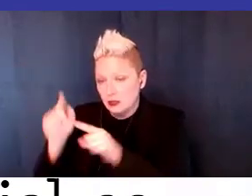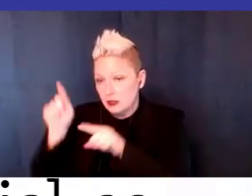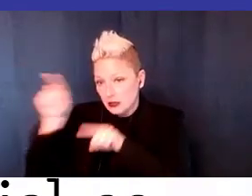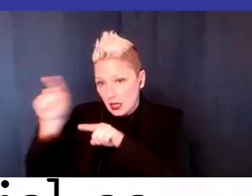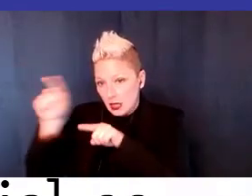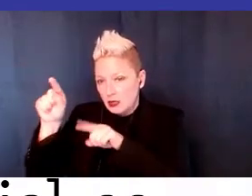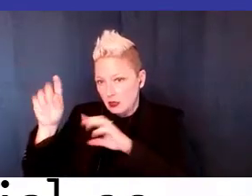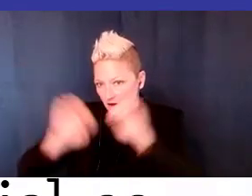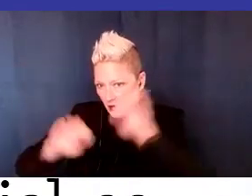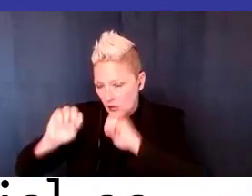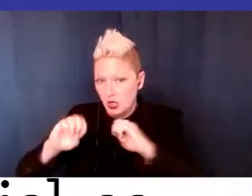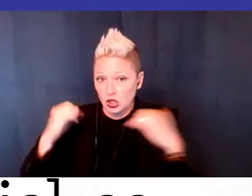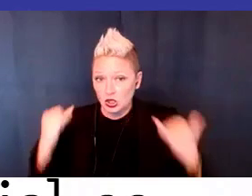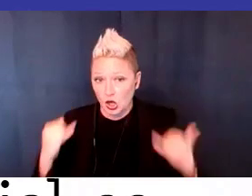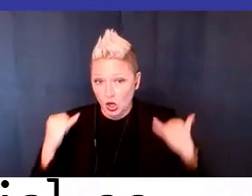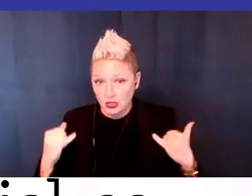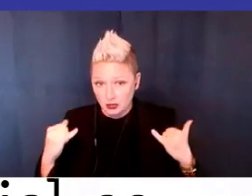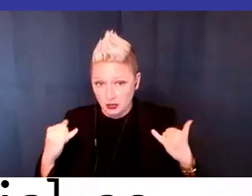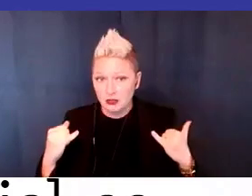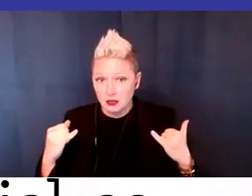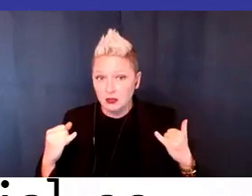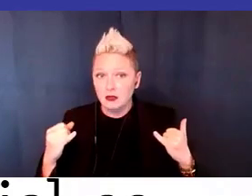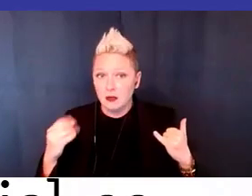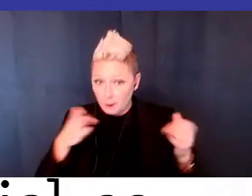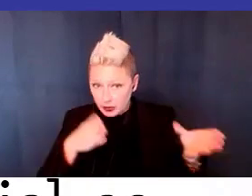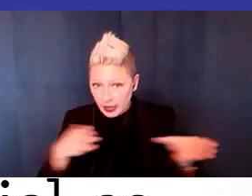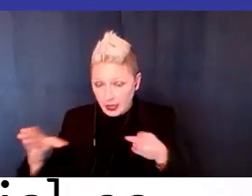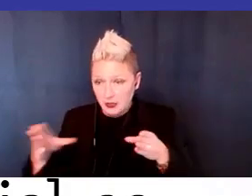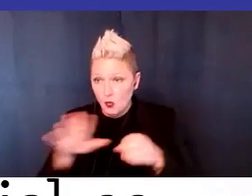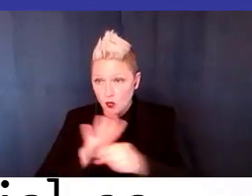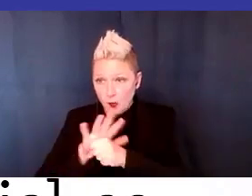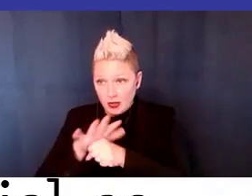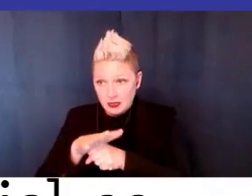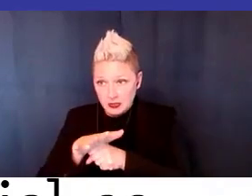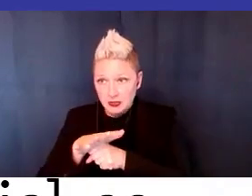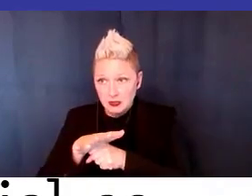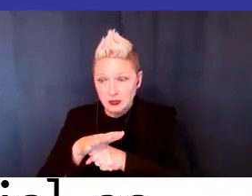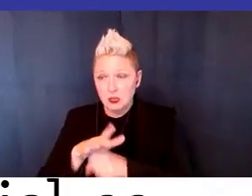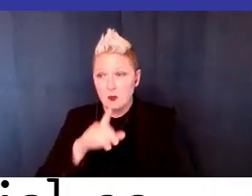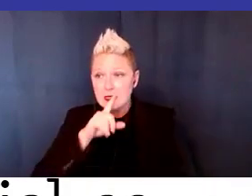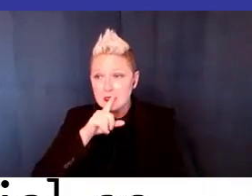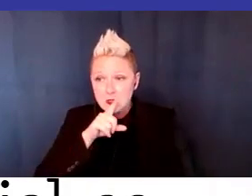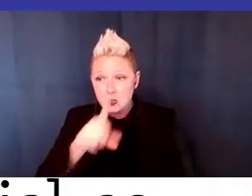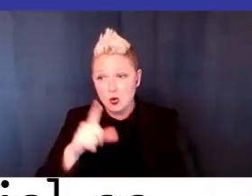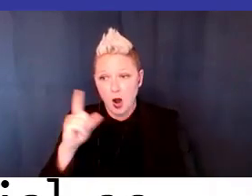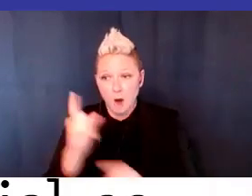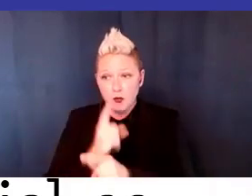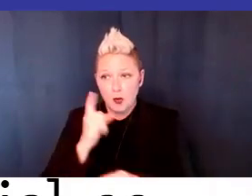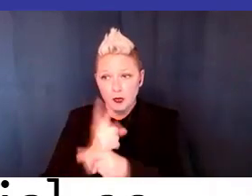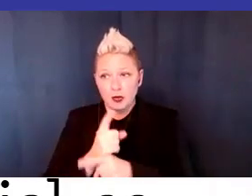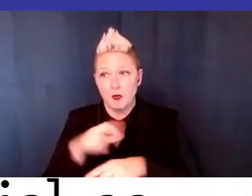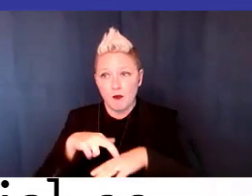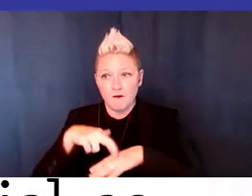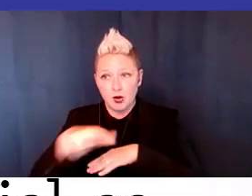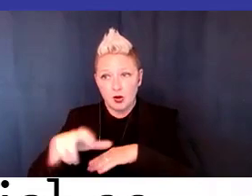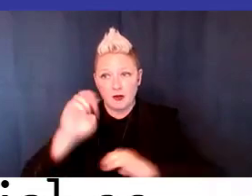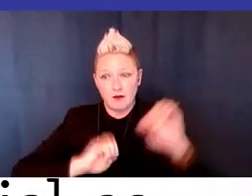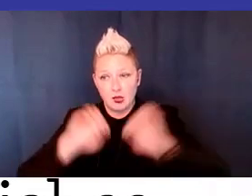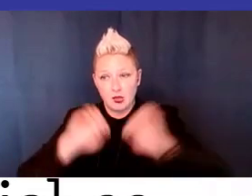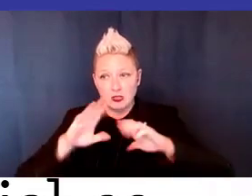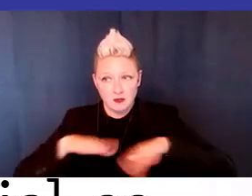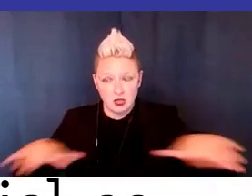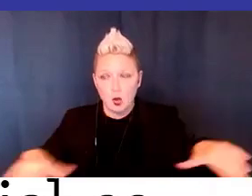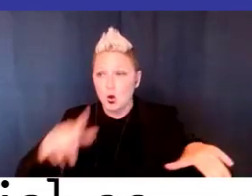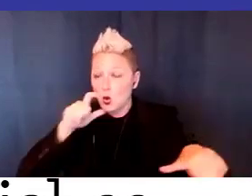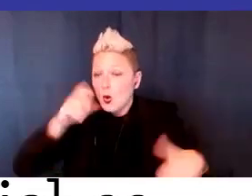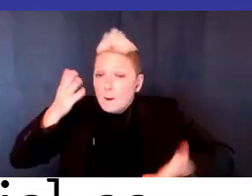current child-find procedures are sufficiently robust to ensure appropriate referral and evaluation of children who may